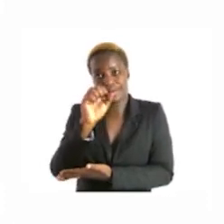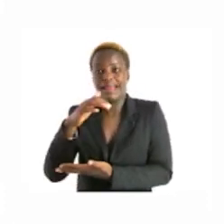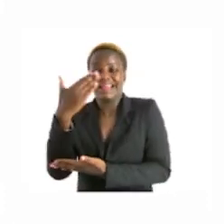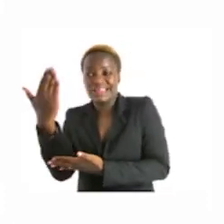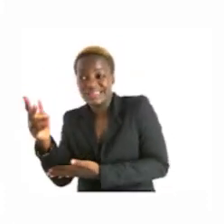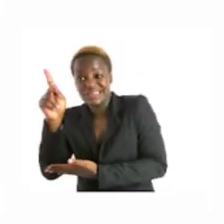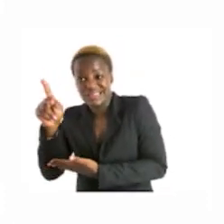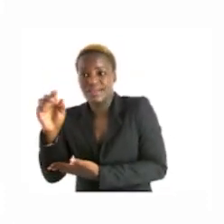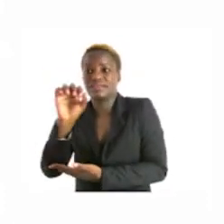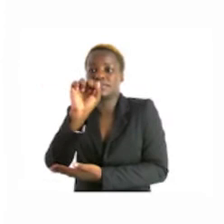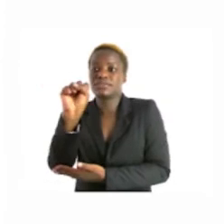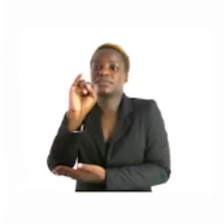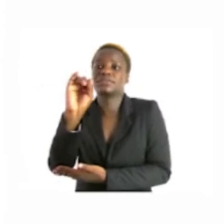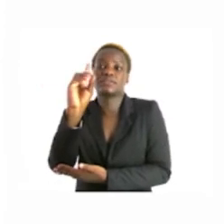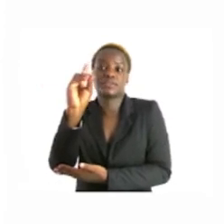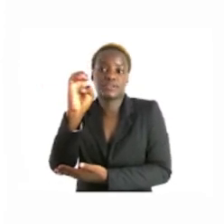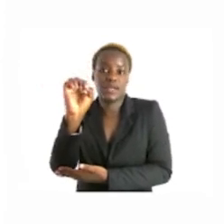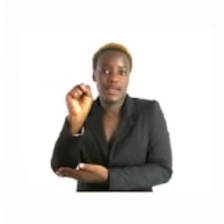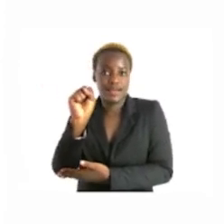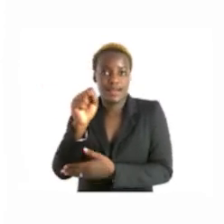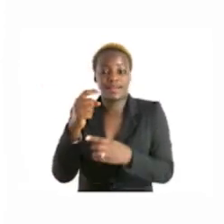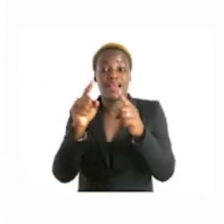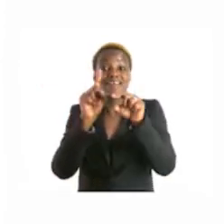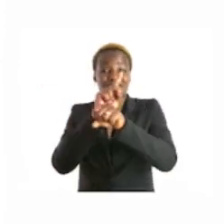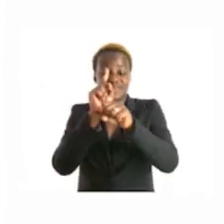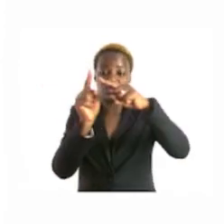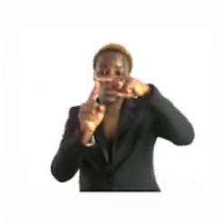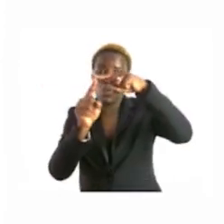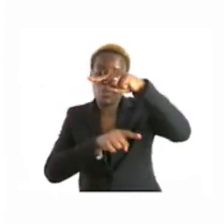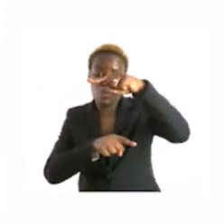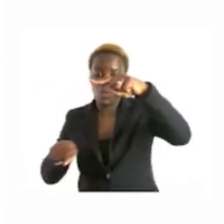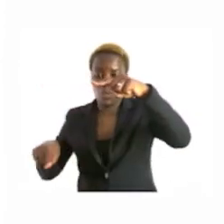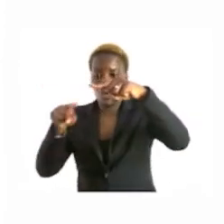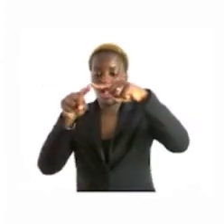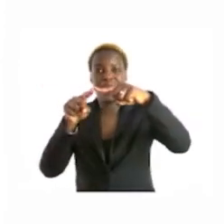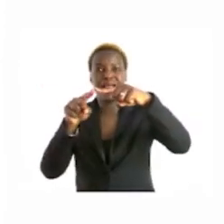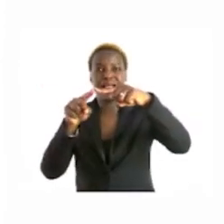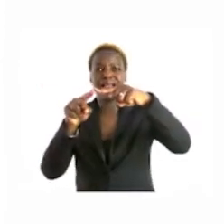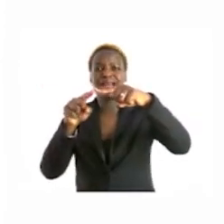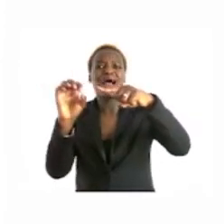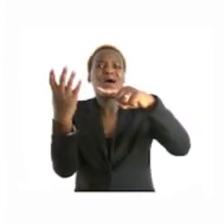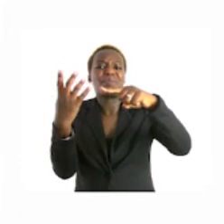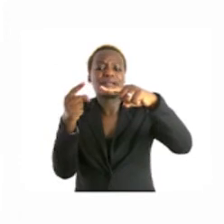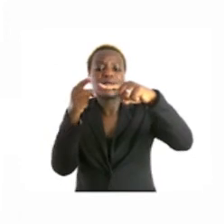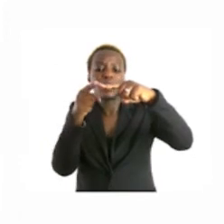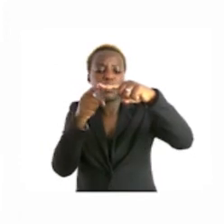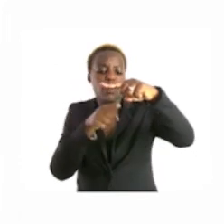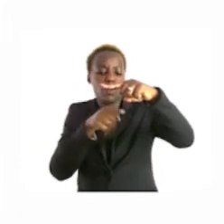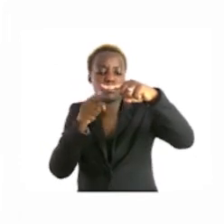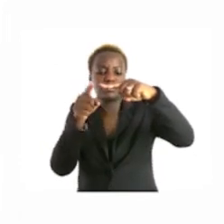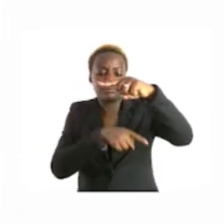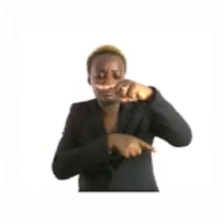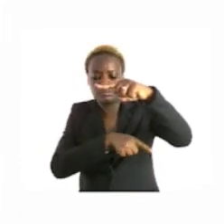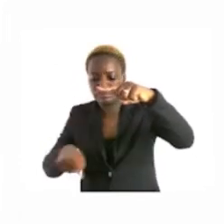is a triangle. The triangle has 3 sides. So you can see the 3 is there for the